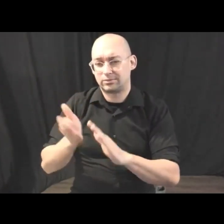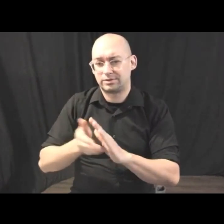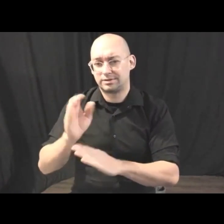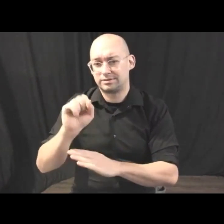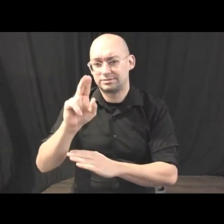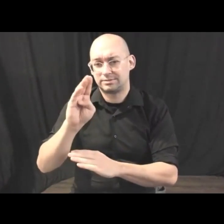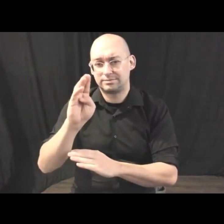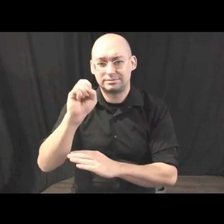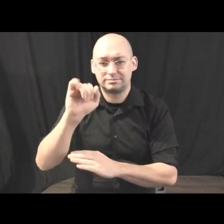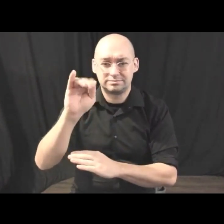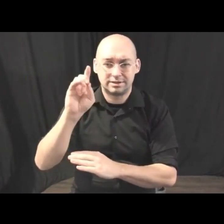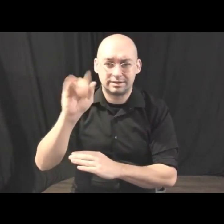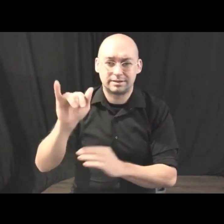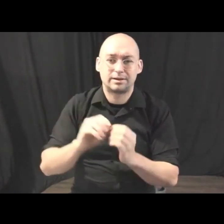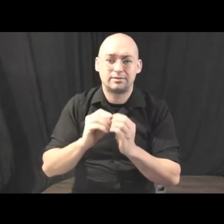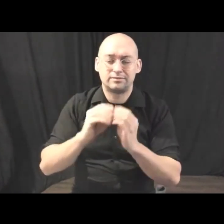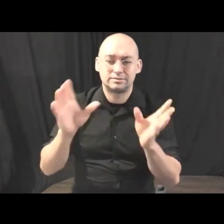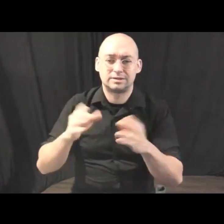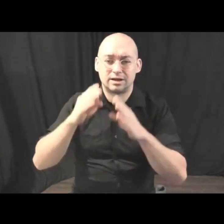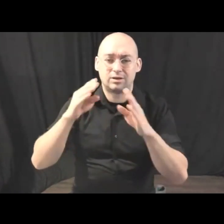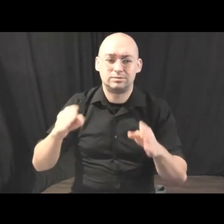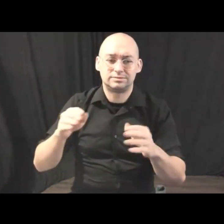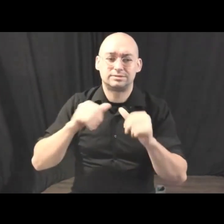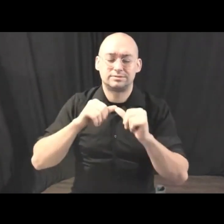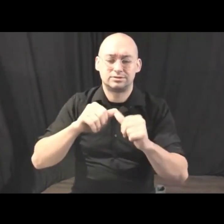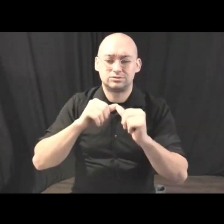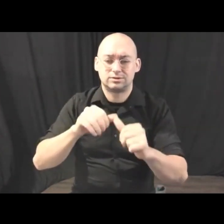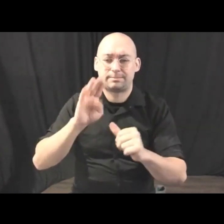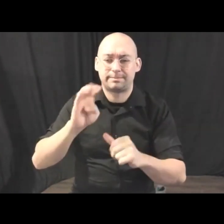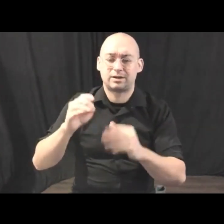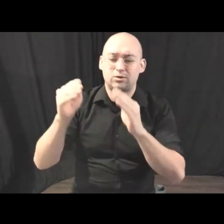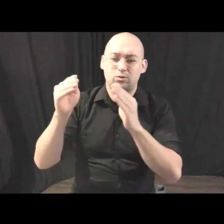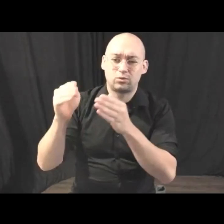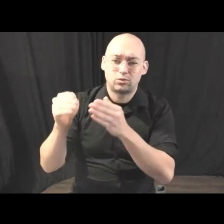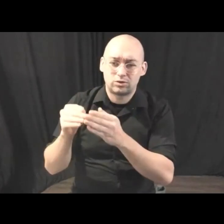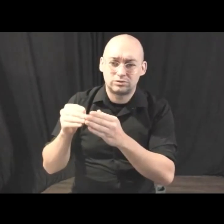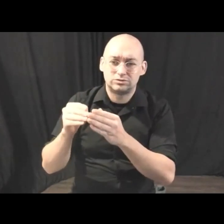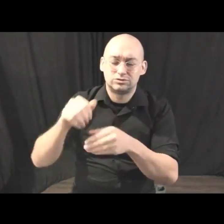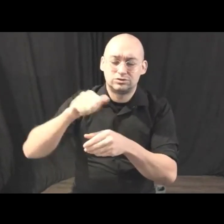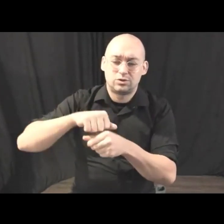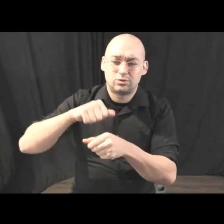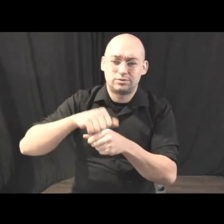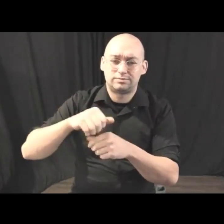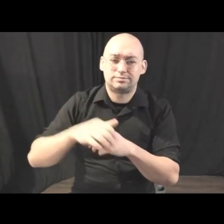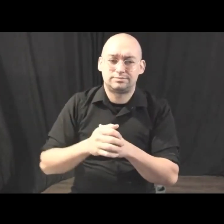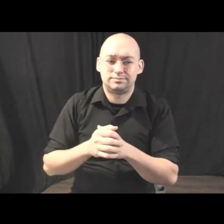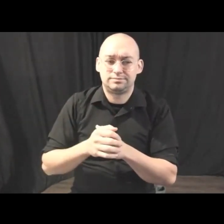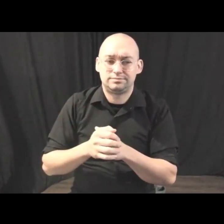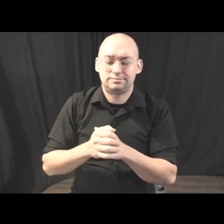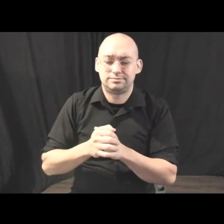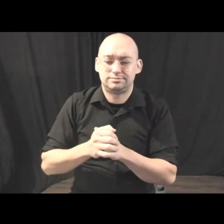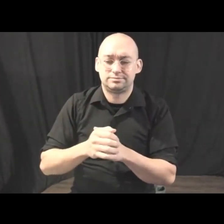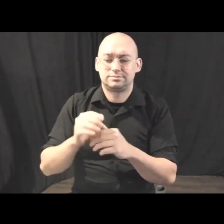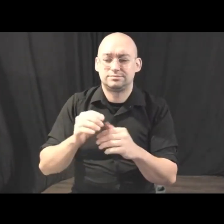And obviously, housing and homelessness continues to be a cornerstone. We have Director DeMorris and I both sit on the Interagency Council on